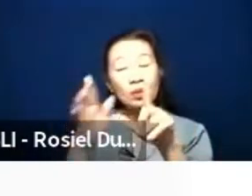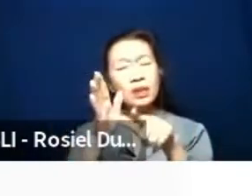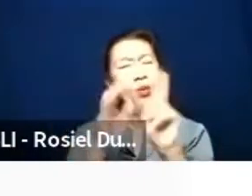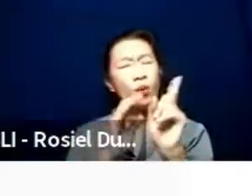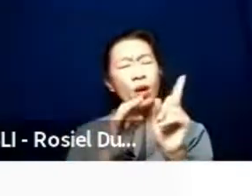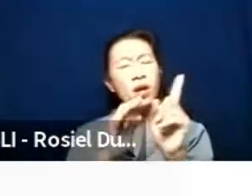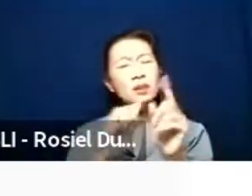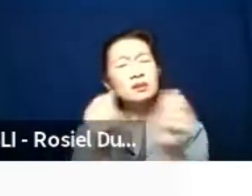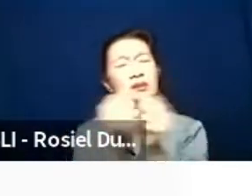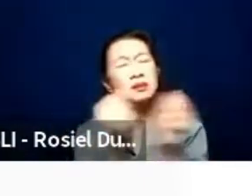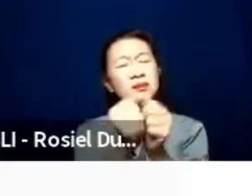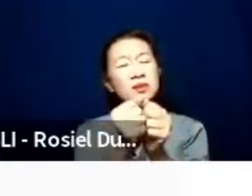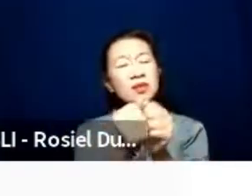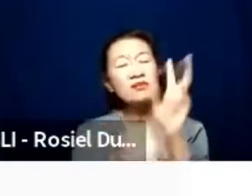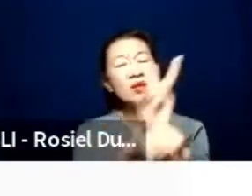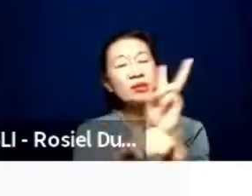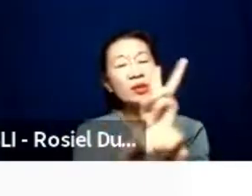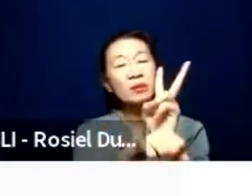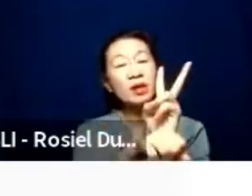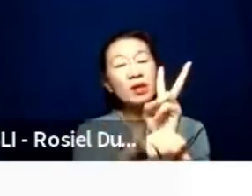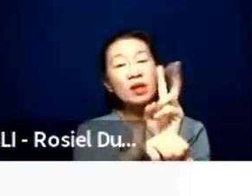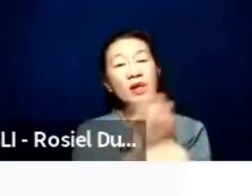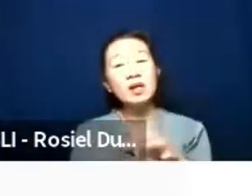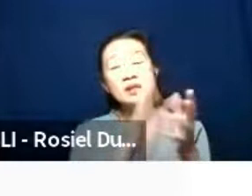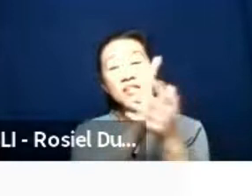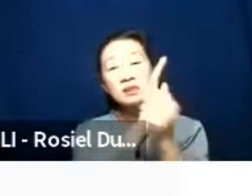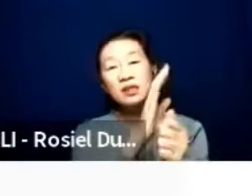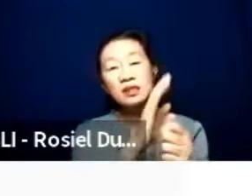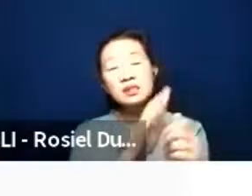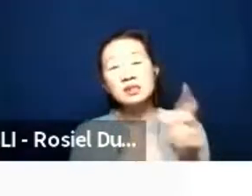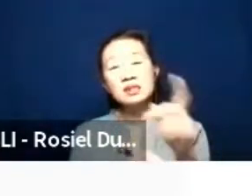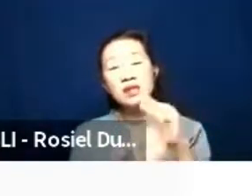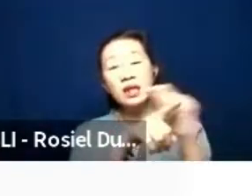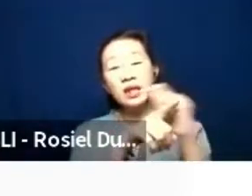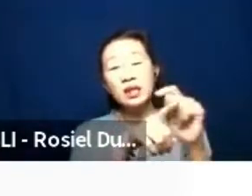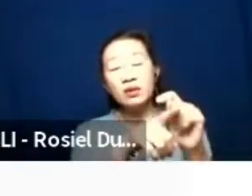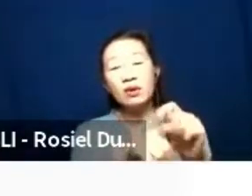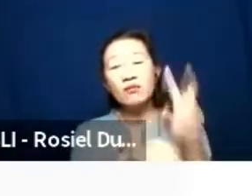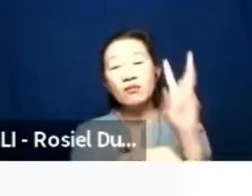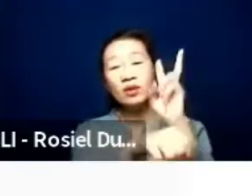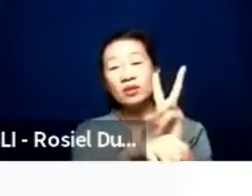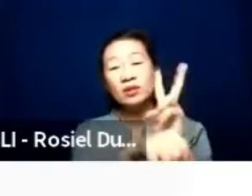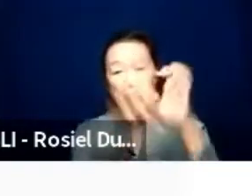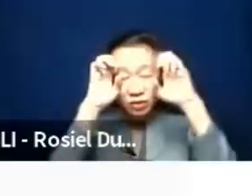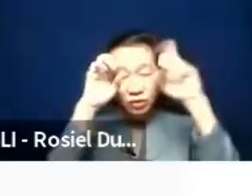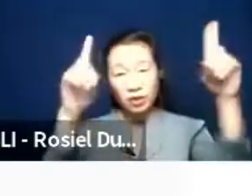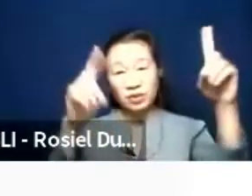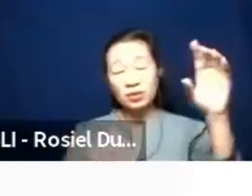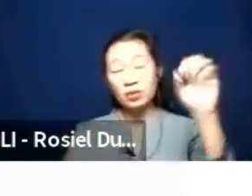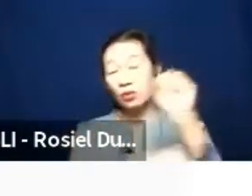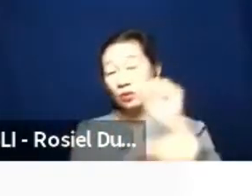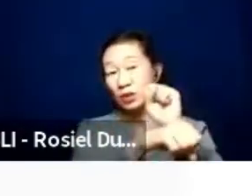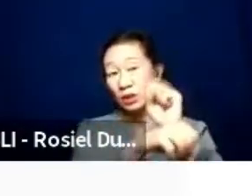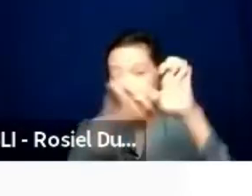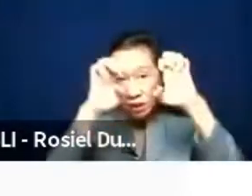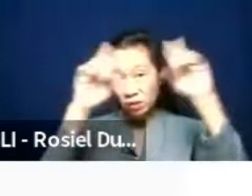ang components ng vocational skills training or vocational education or career education.